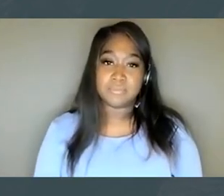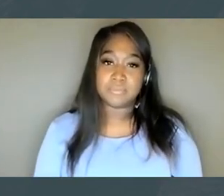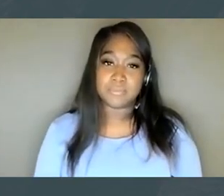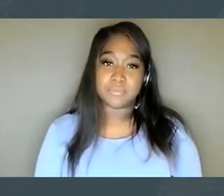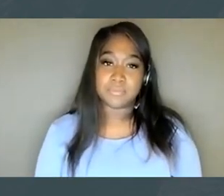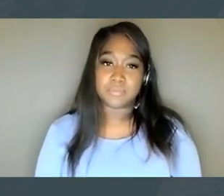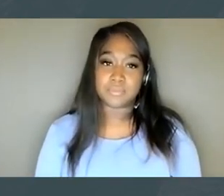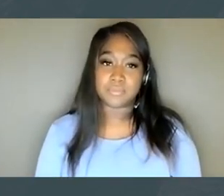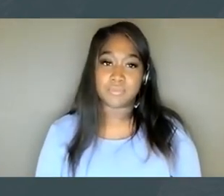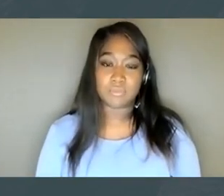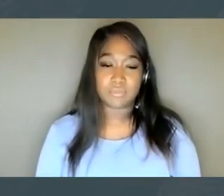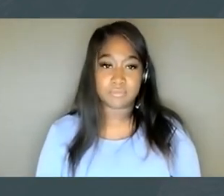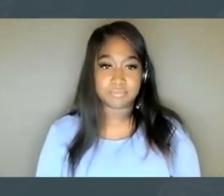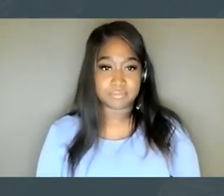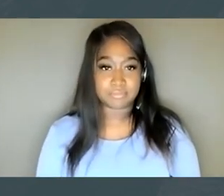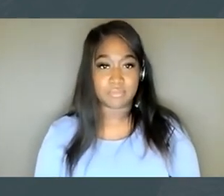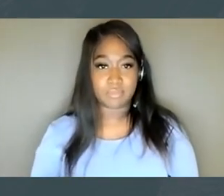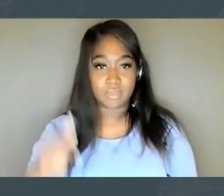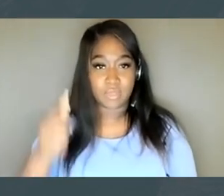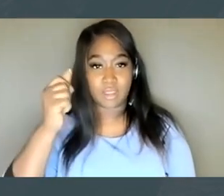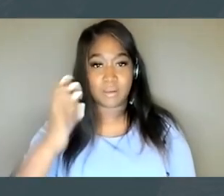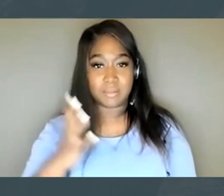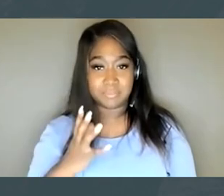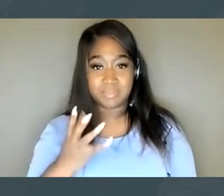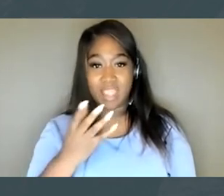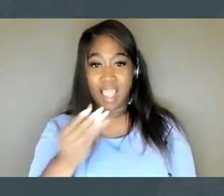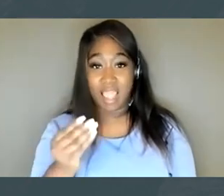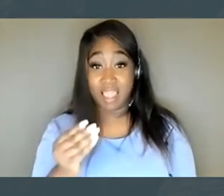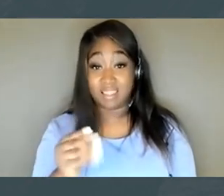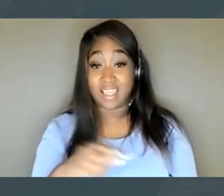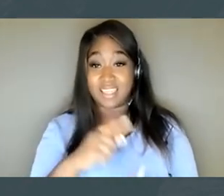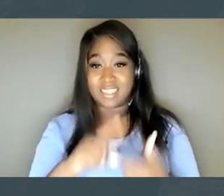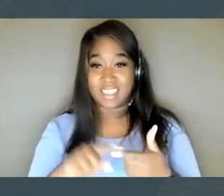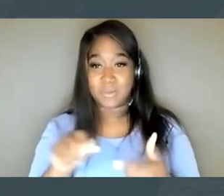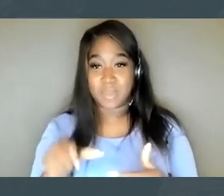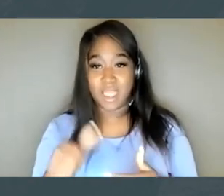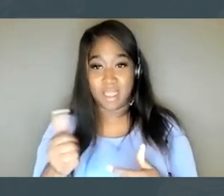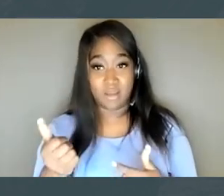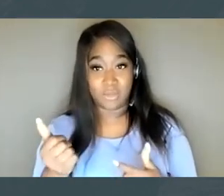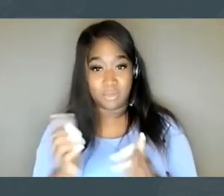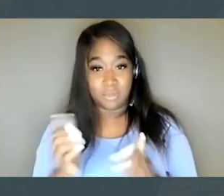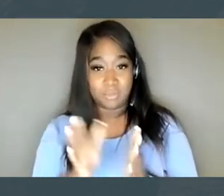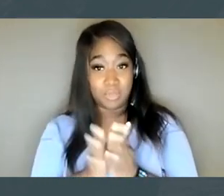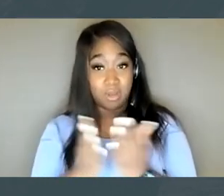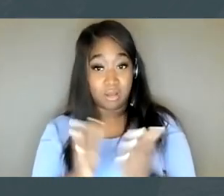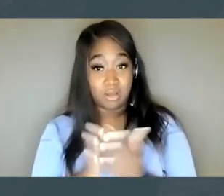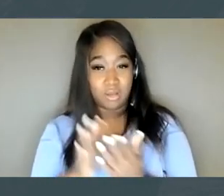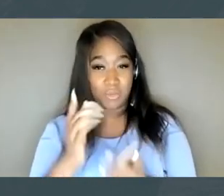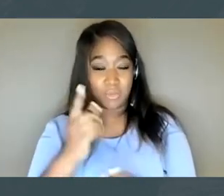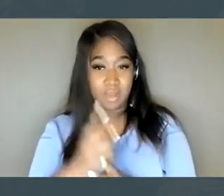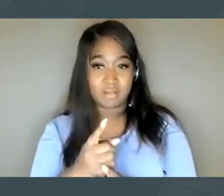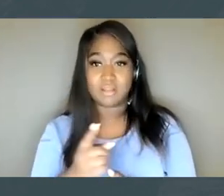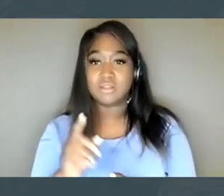Mm-hmm. All right. And then there's the other book, right? We Saidiya wrote the preface